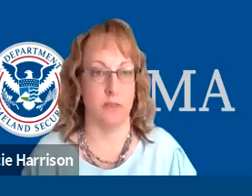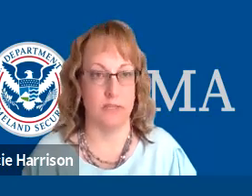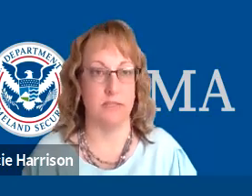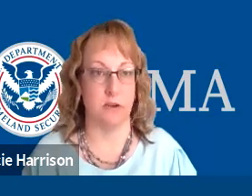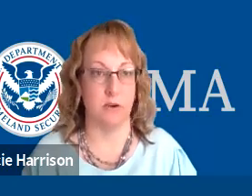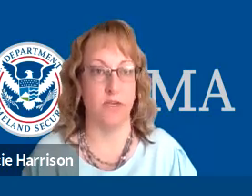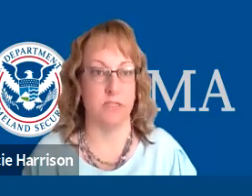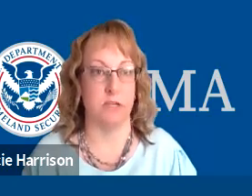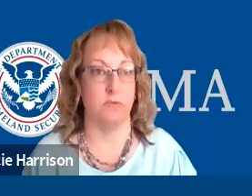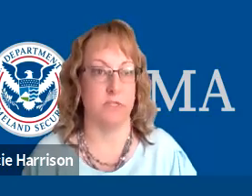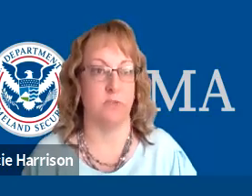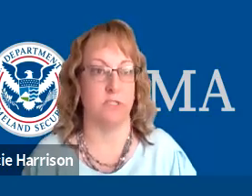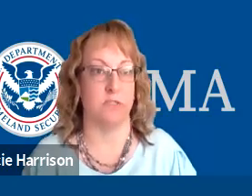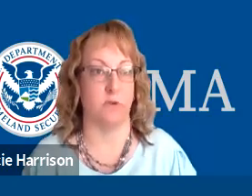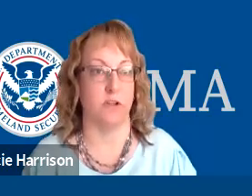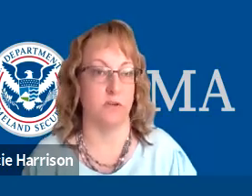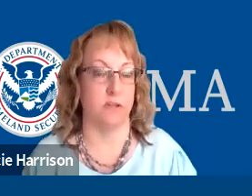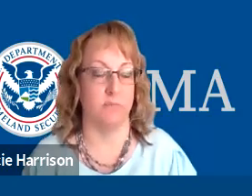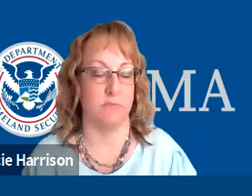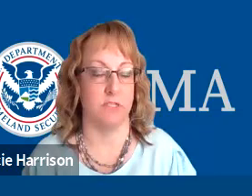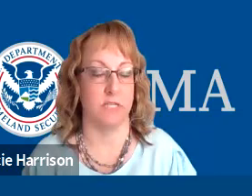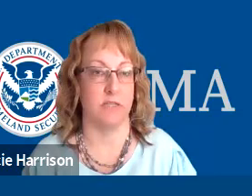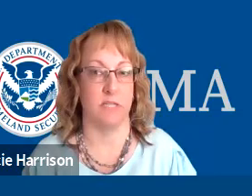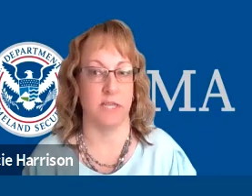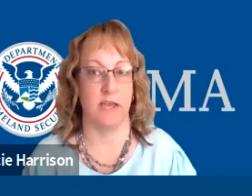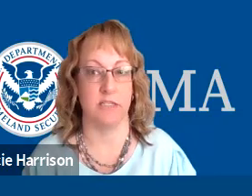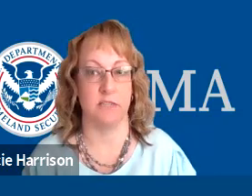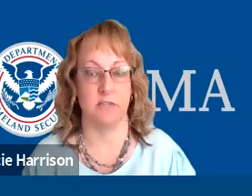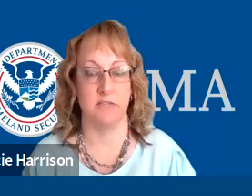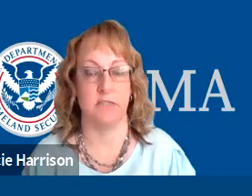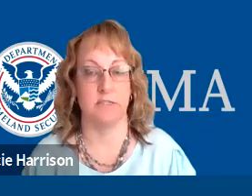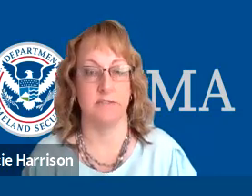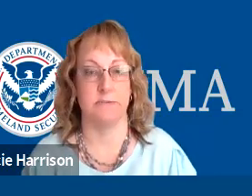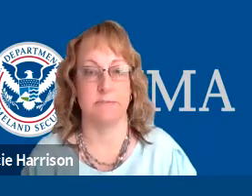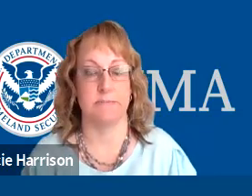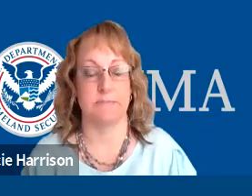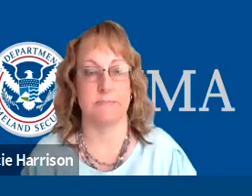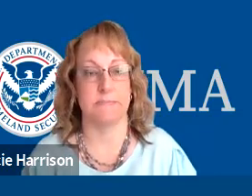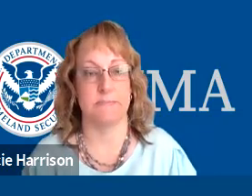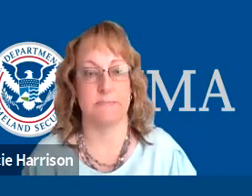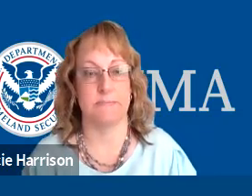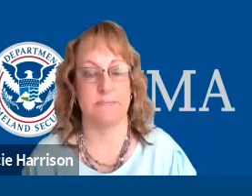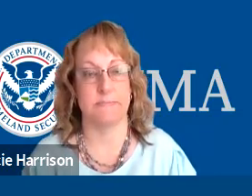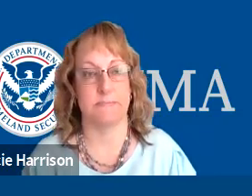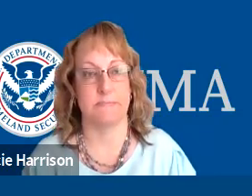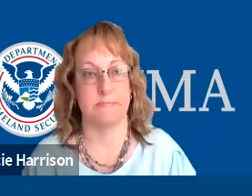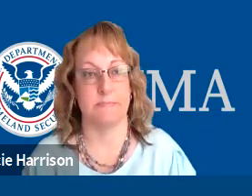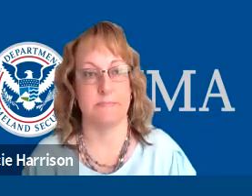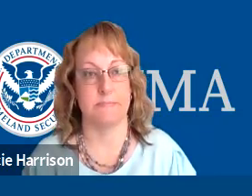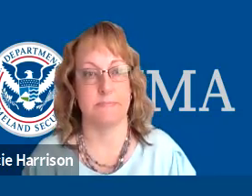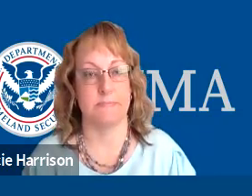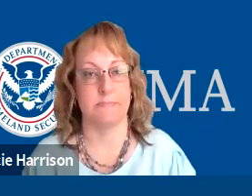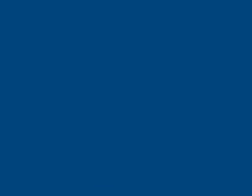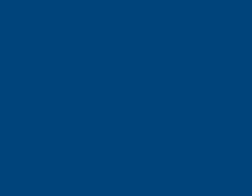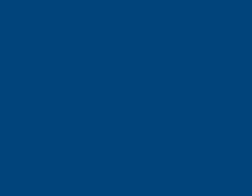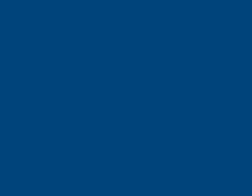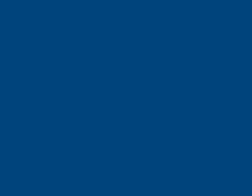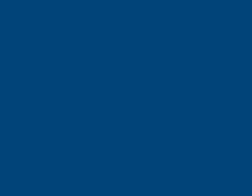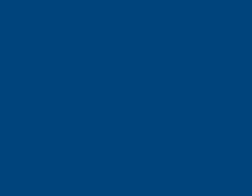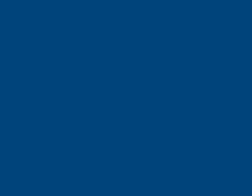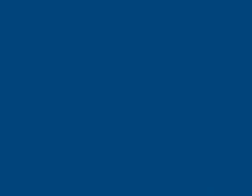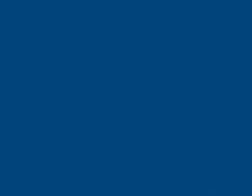some resources at the end of this presentation. The Colorado disaster